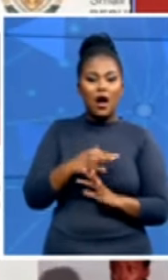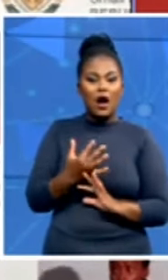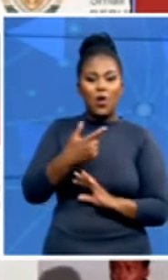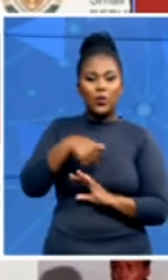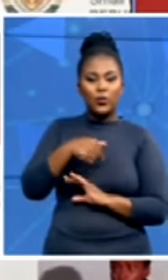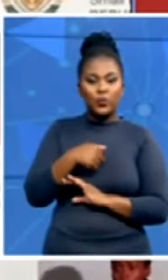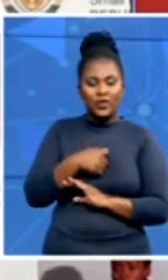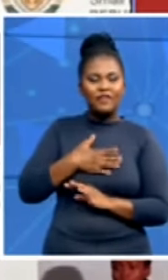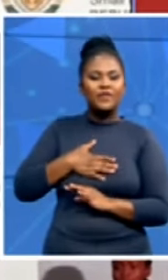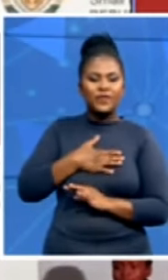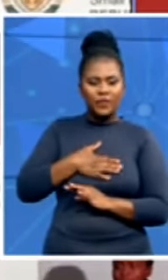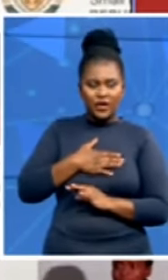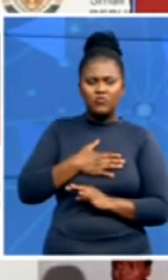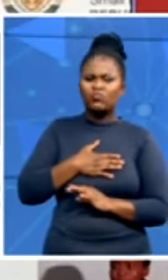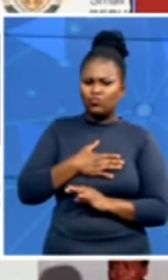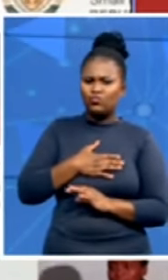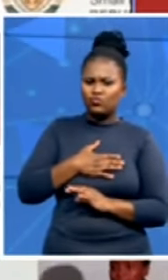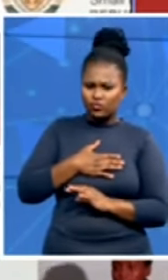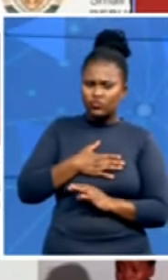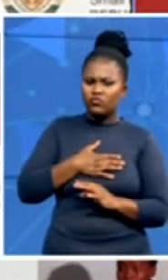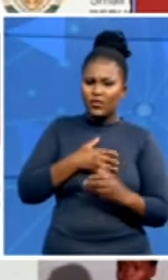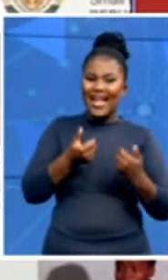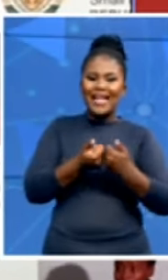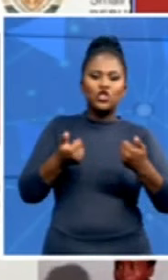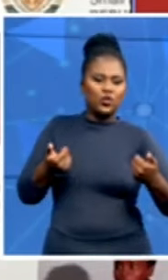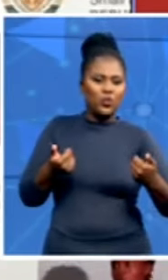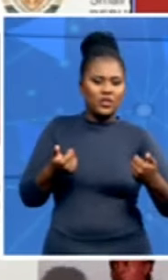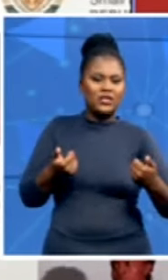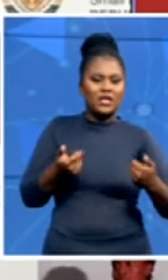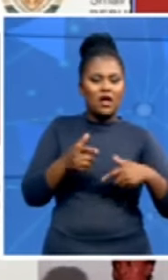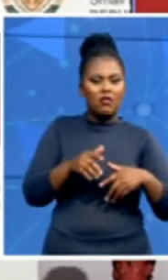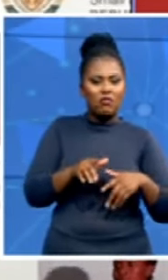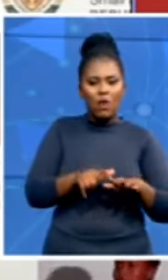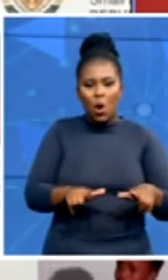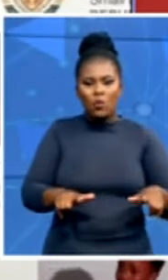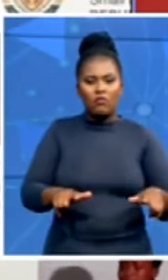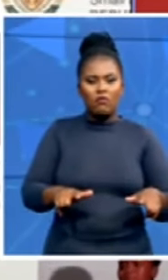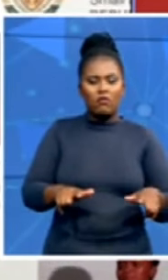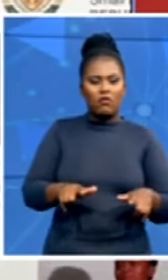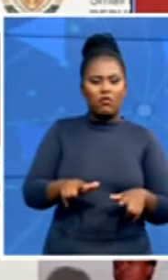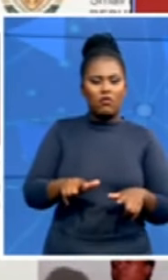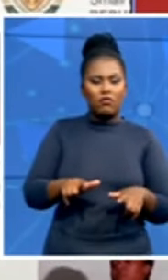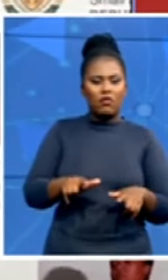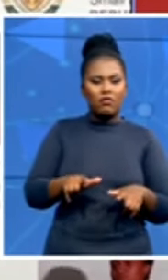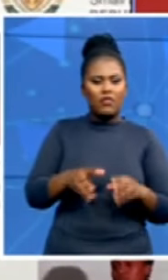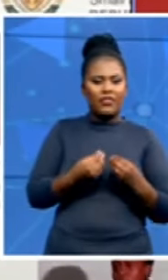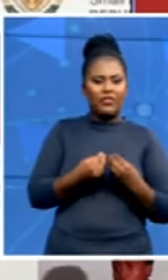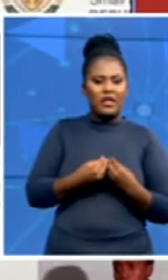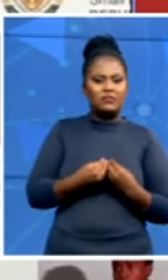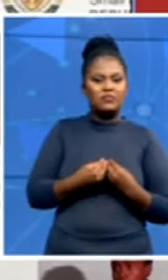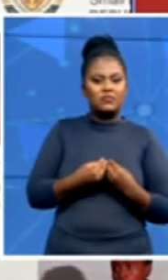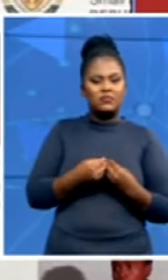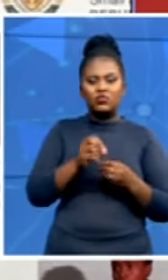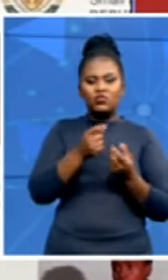it's excluding the local products from participating or being having access to the markets that we have.